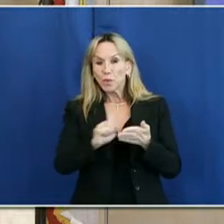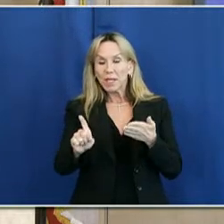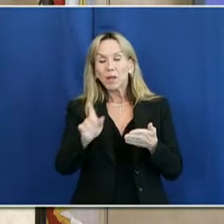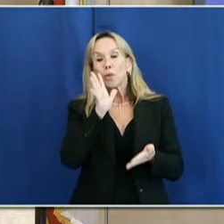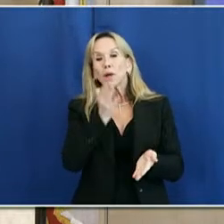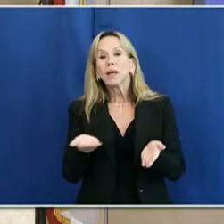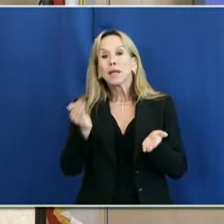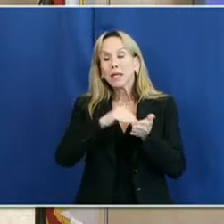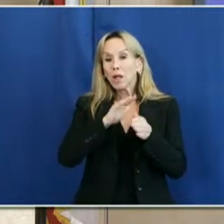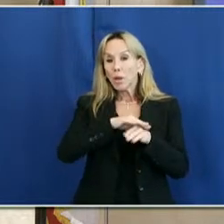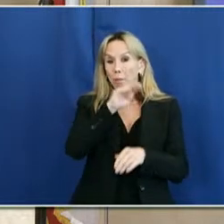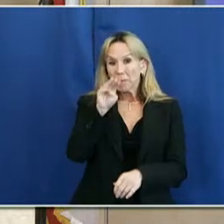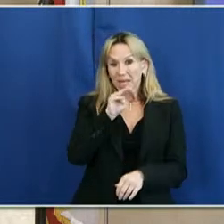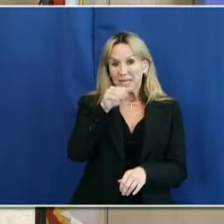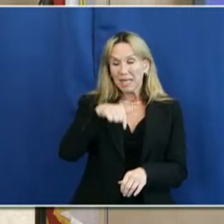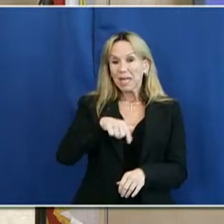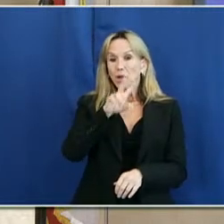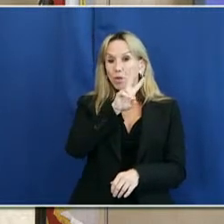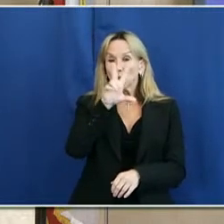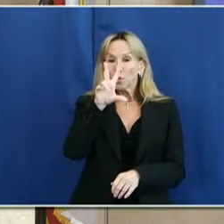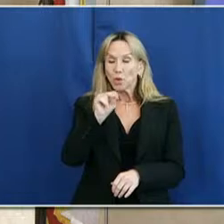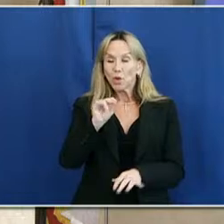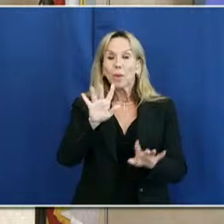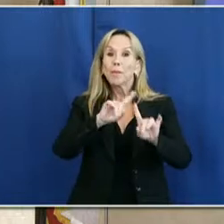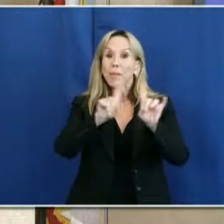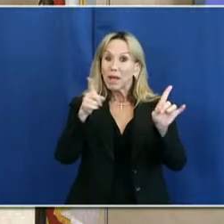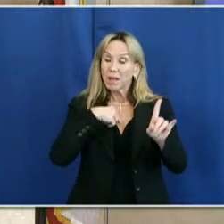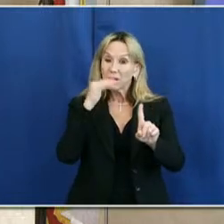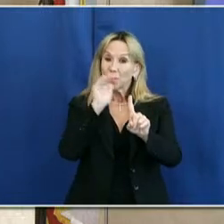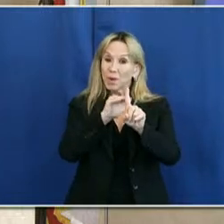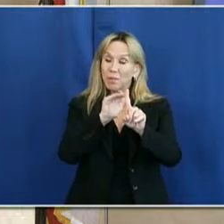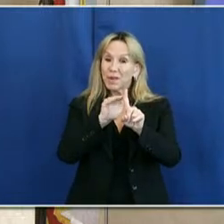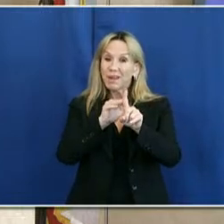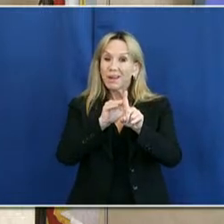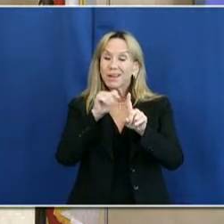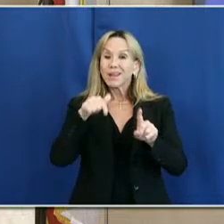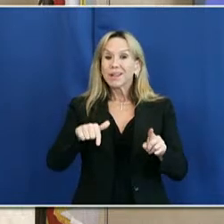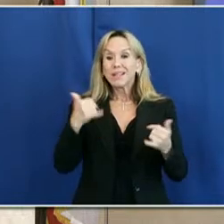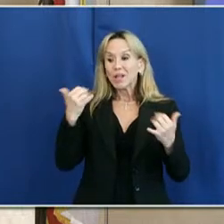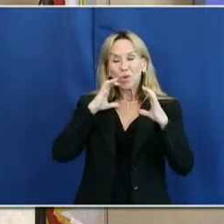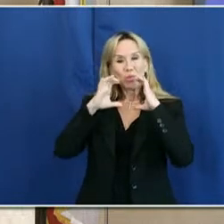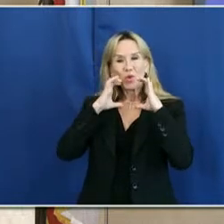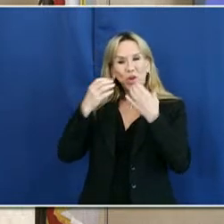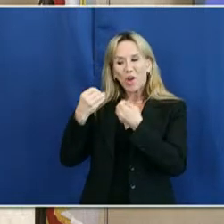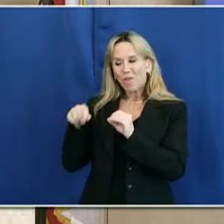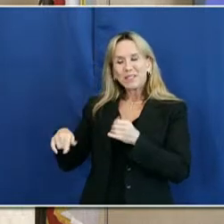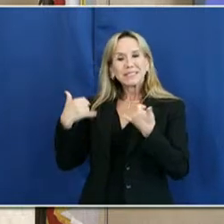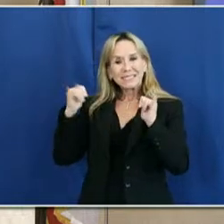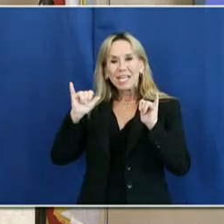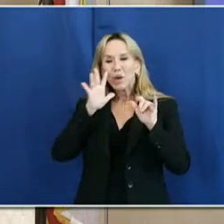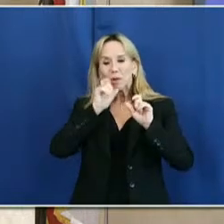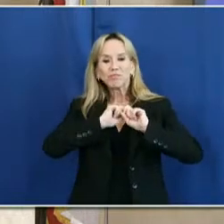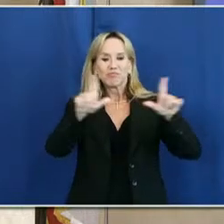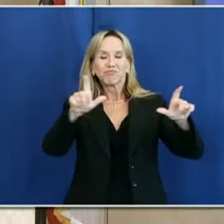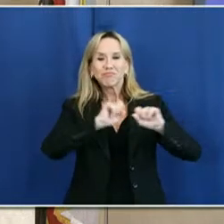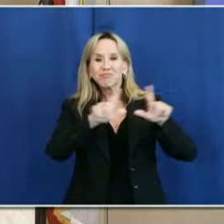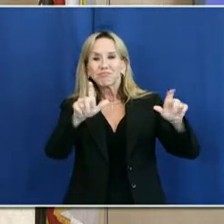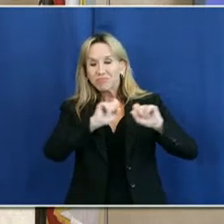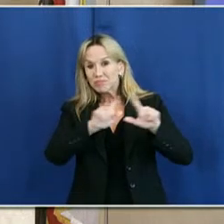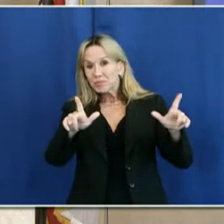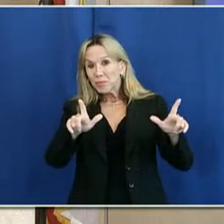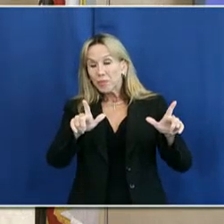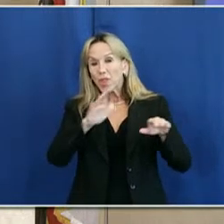going to return on Monday at 2:30. However, I want to remind everyone that our communications office will continue updating our